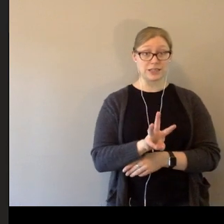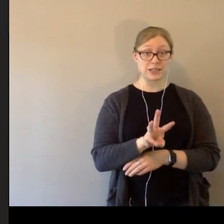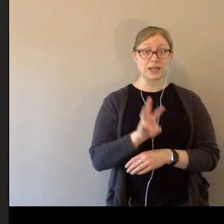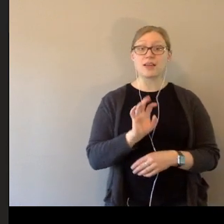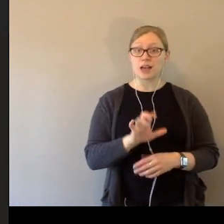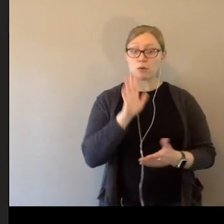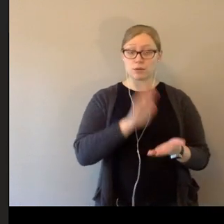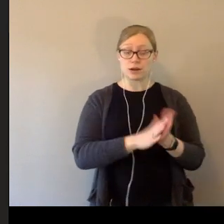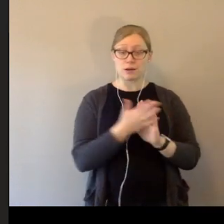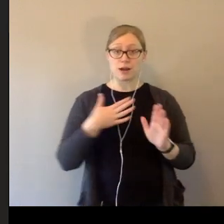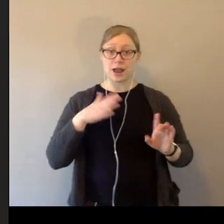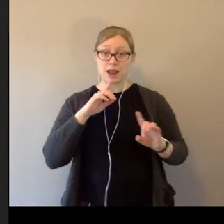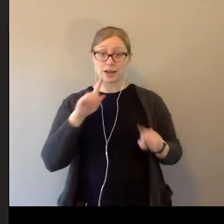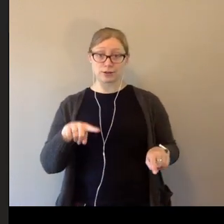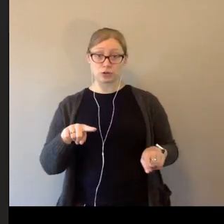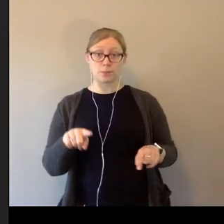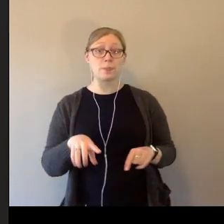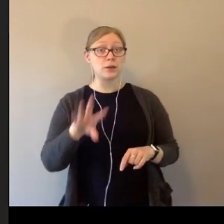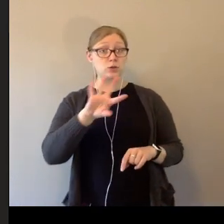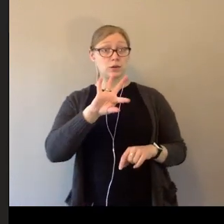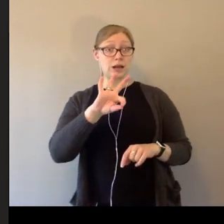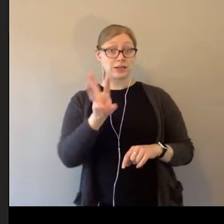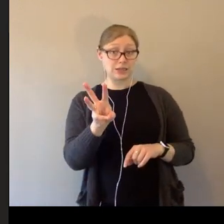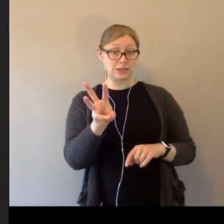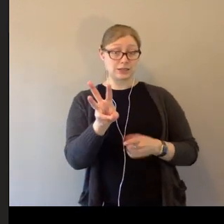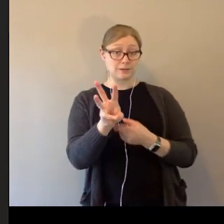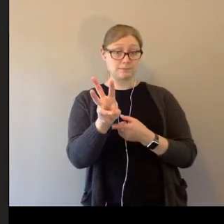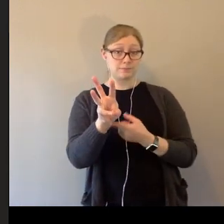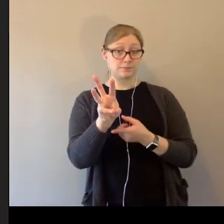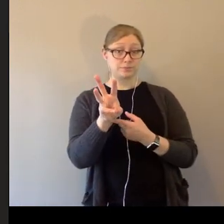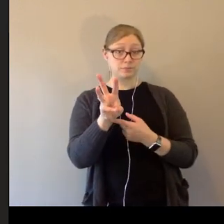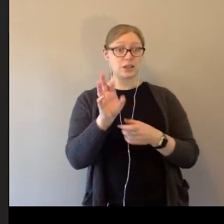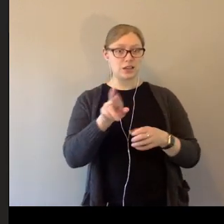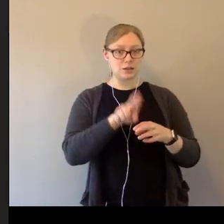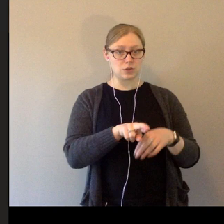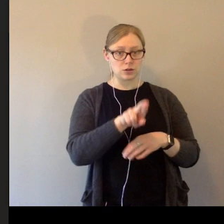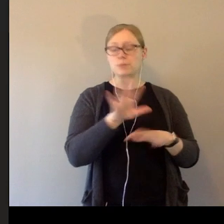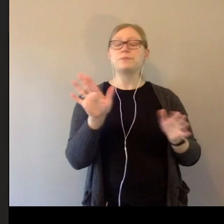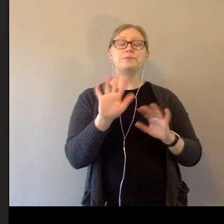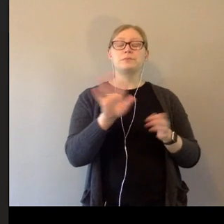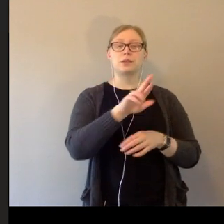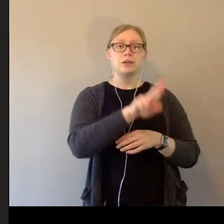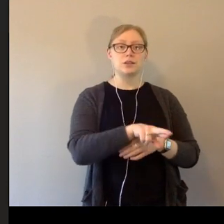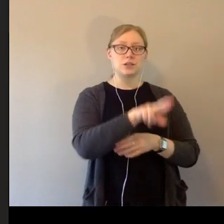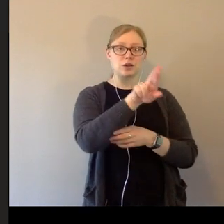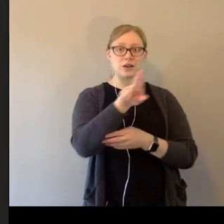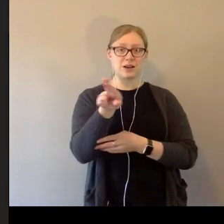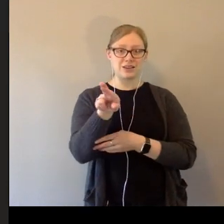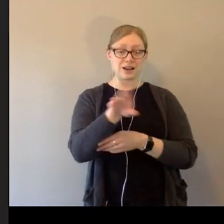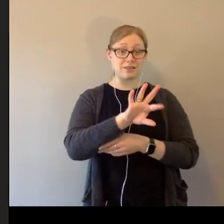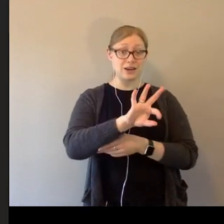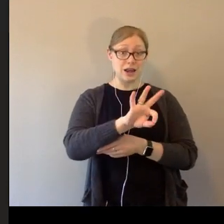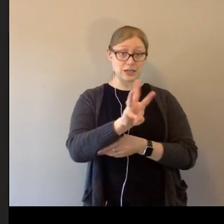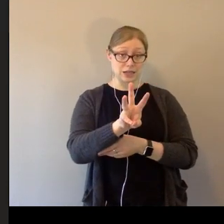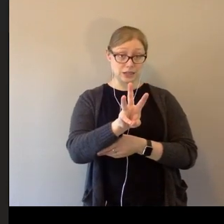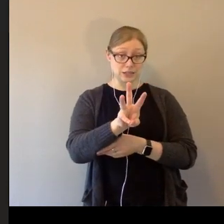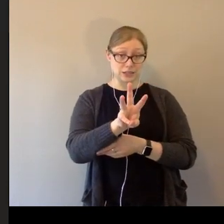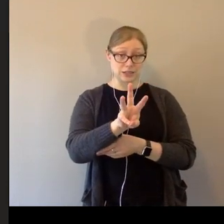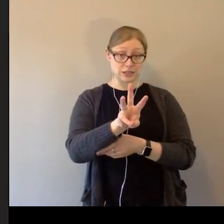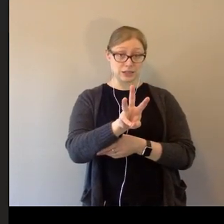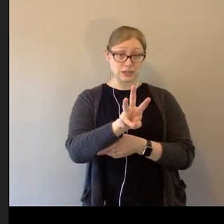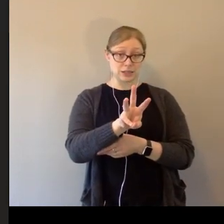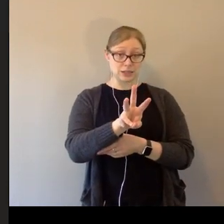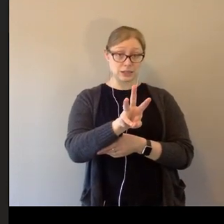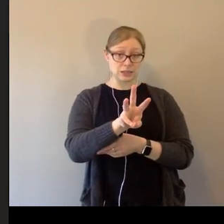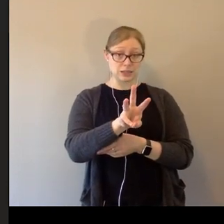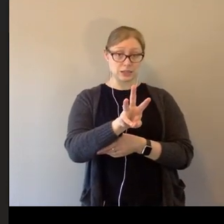this 96 is, or the square root of 96, which I should have had on here to find